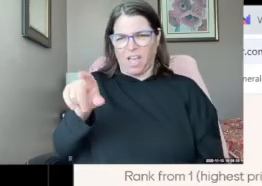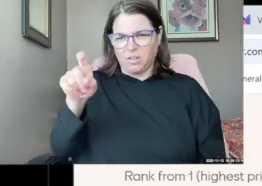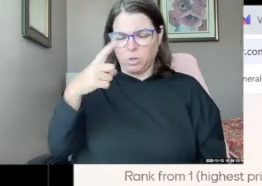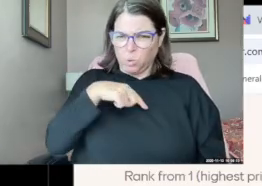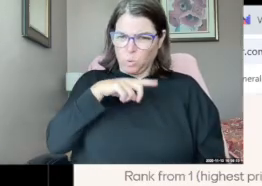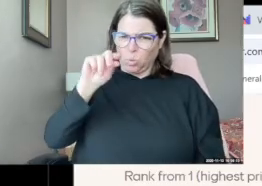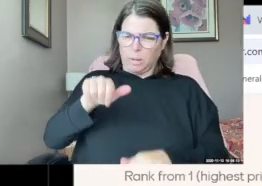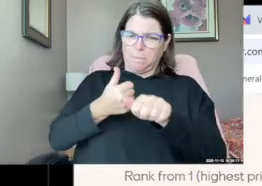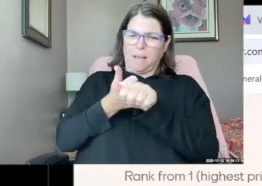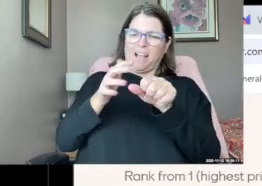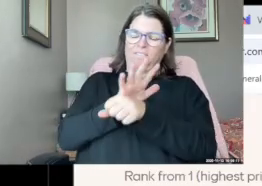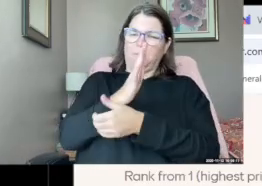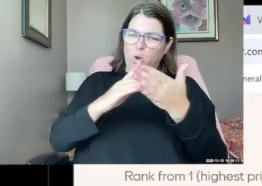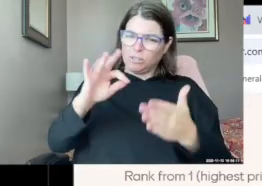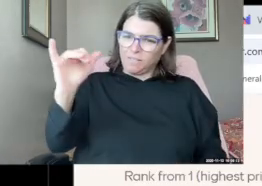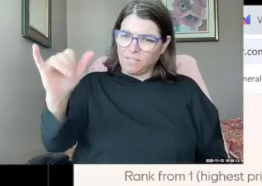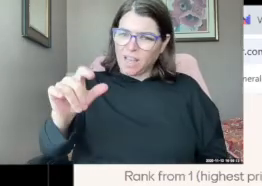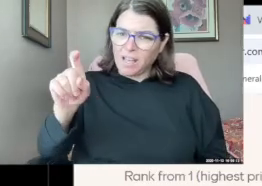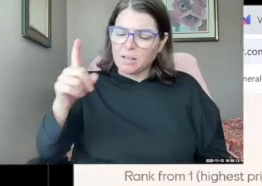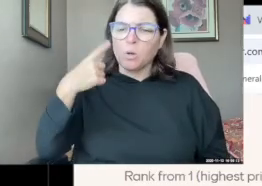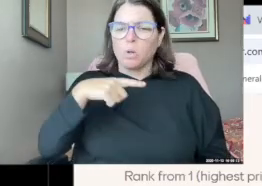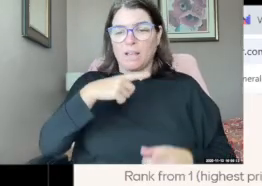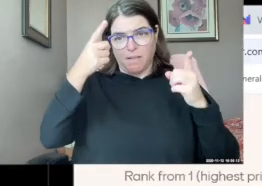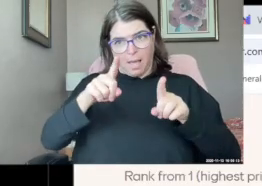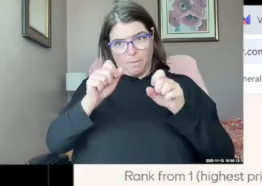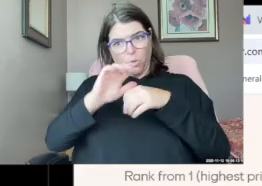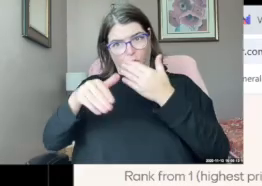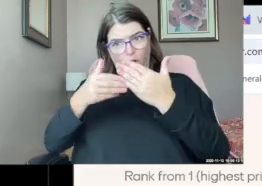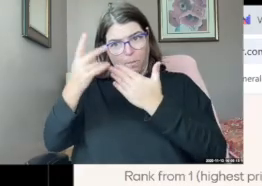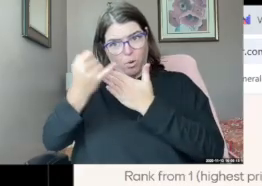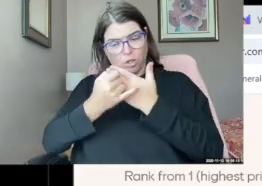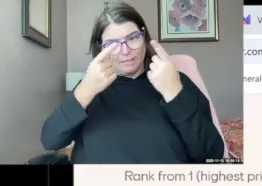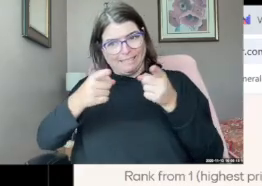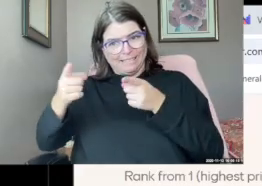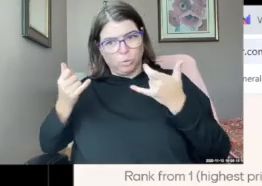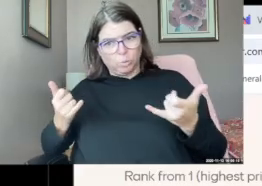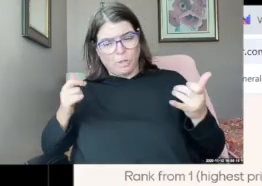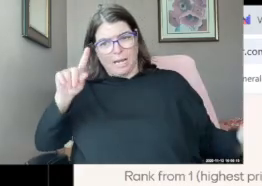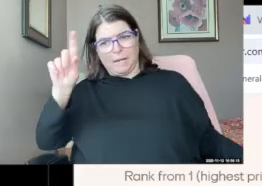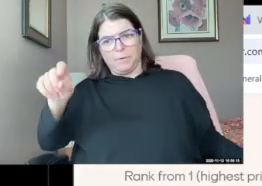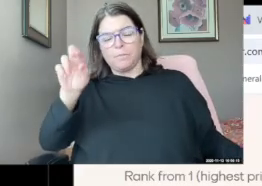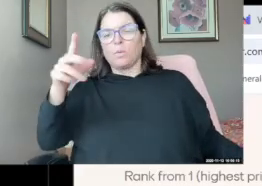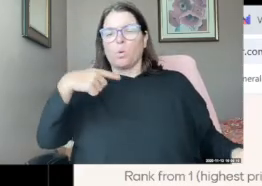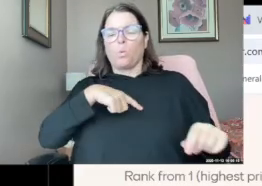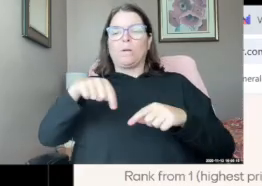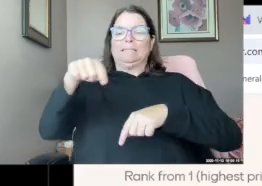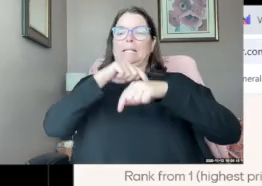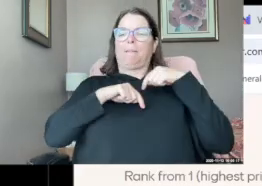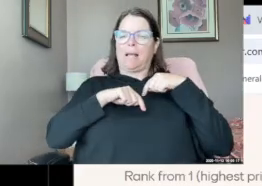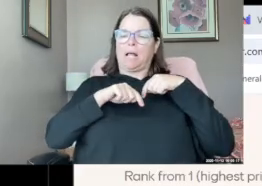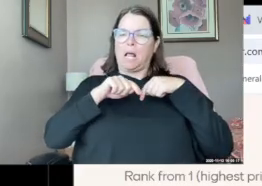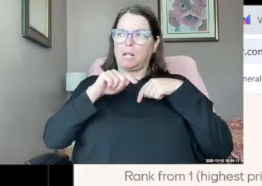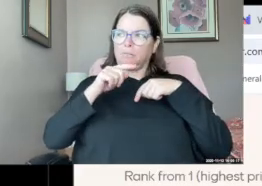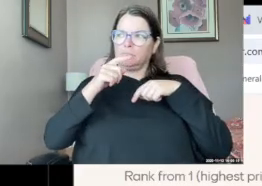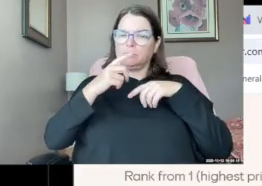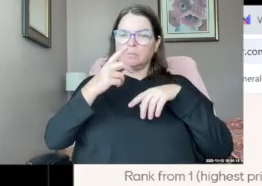figuring out, do we backfill that or do we backfill a portion of that? And does that happen across the projects that exist today,